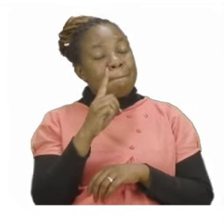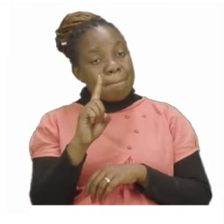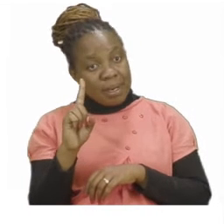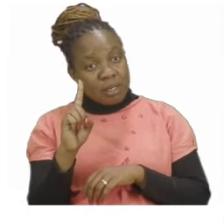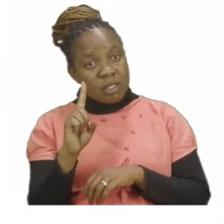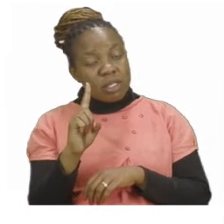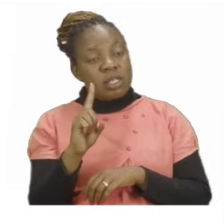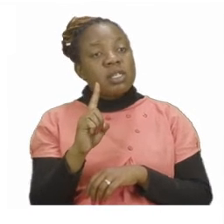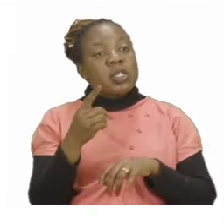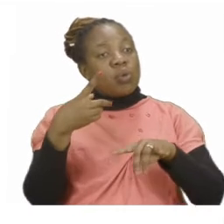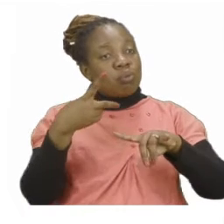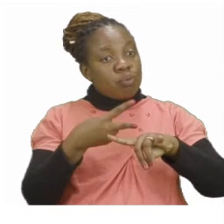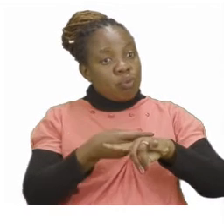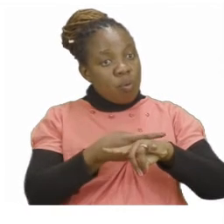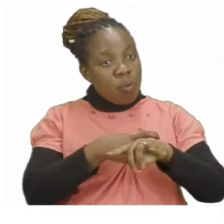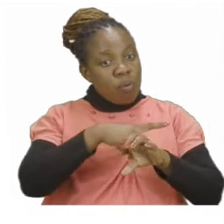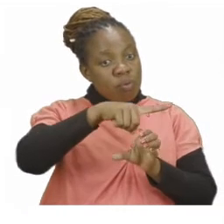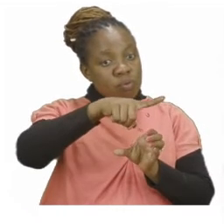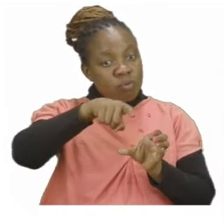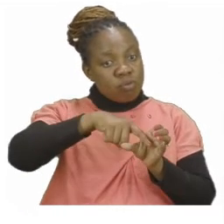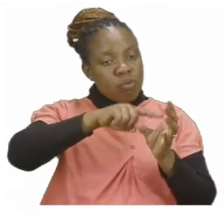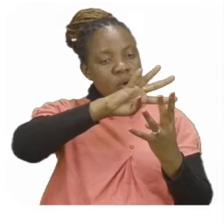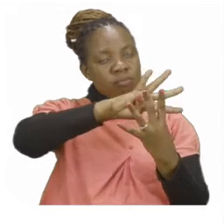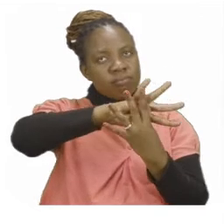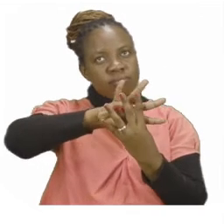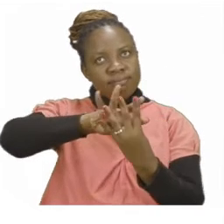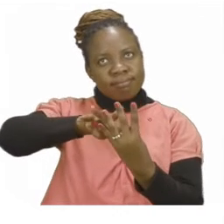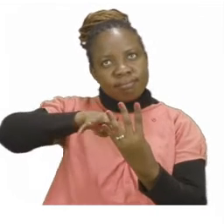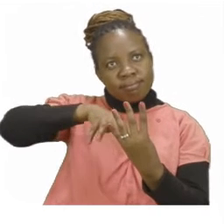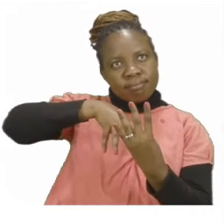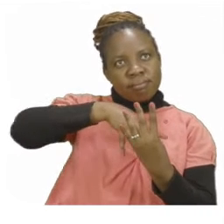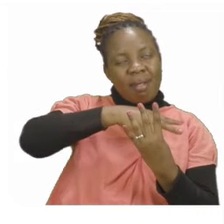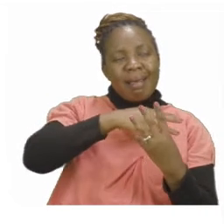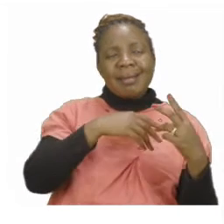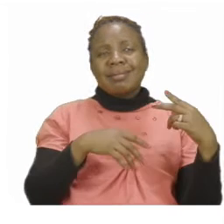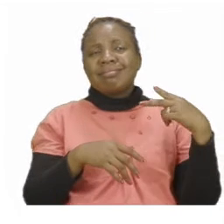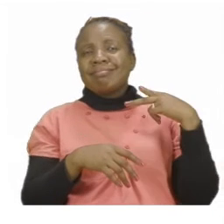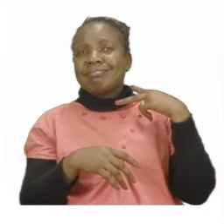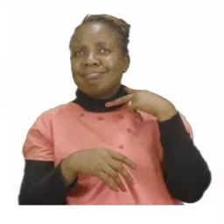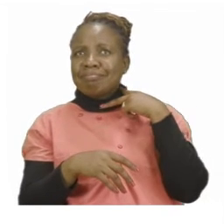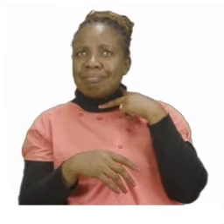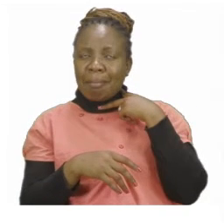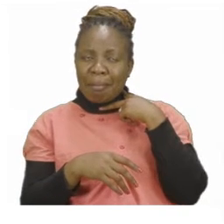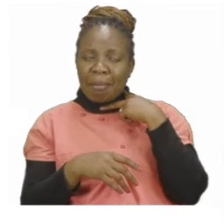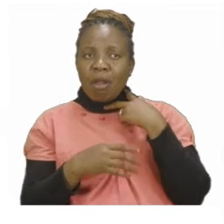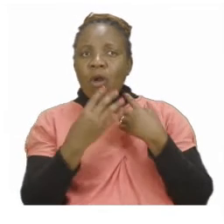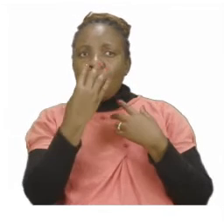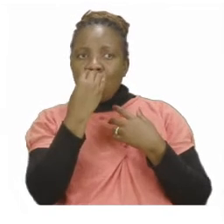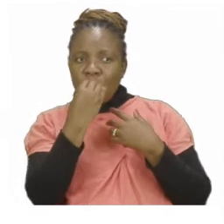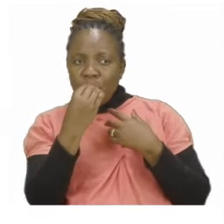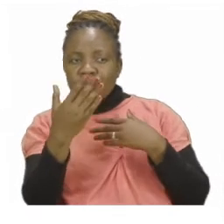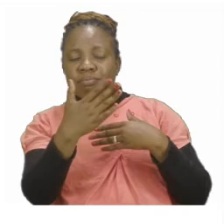guarded by a barbed fence around. Totally disappointed, the wolf went back to the